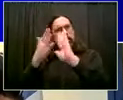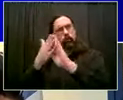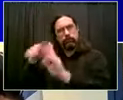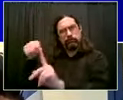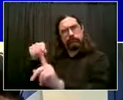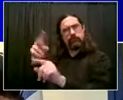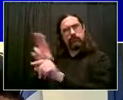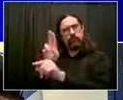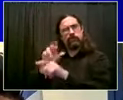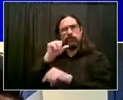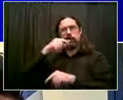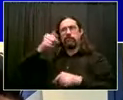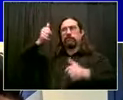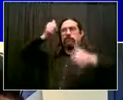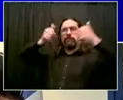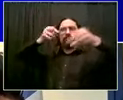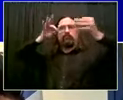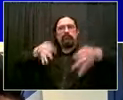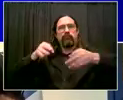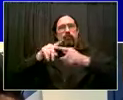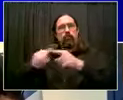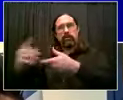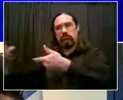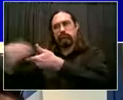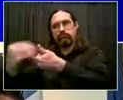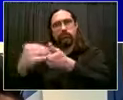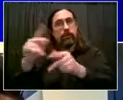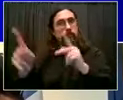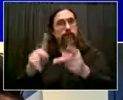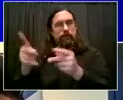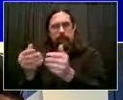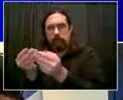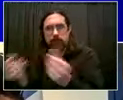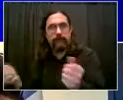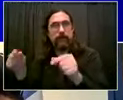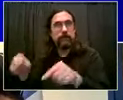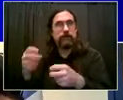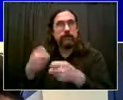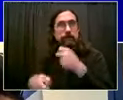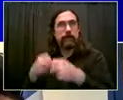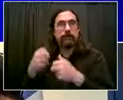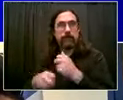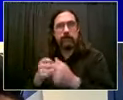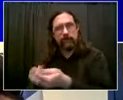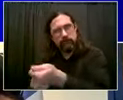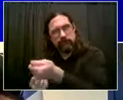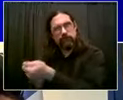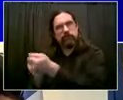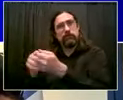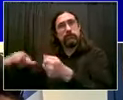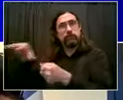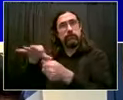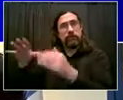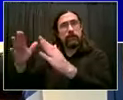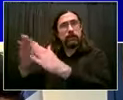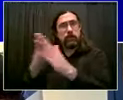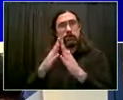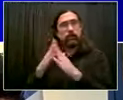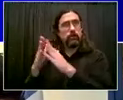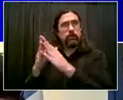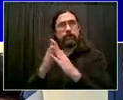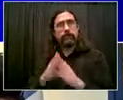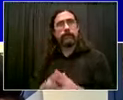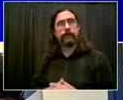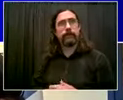violence, movement, crisis management system. I'm proud to say we have doubled the number of members of Cure Violence Crisis